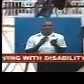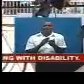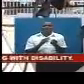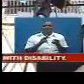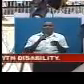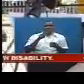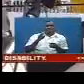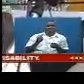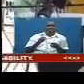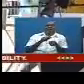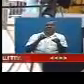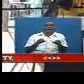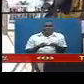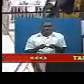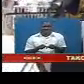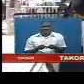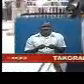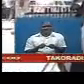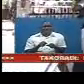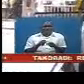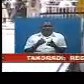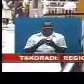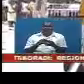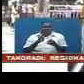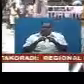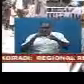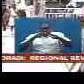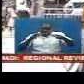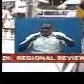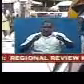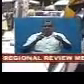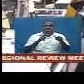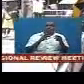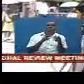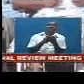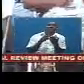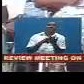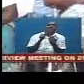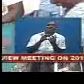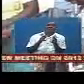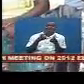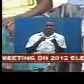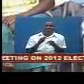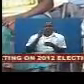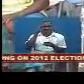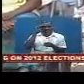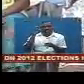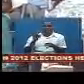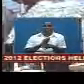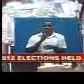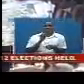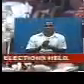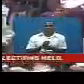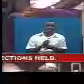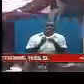within the Accra-Termal Metropolis, which is based on the feasibility studies conducted for the project. A director of the